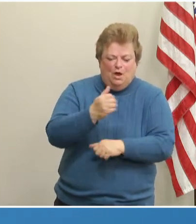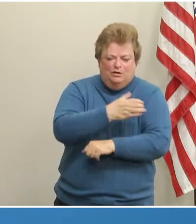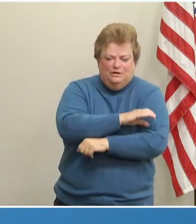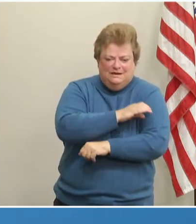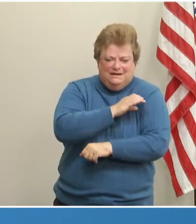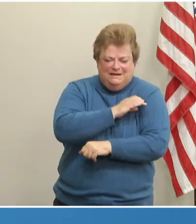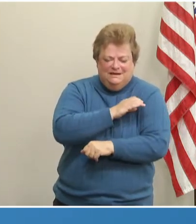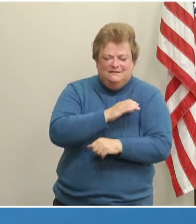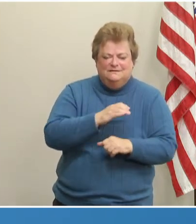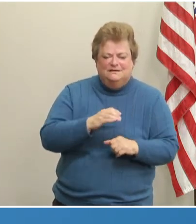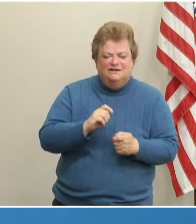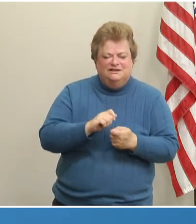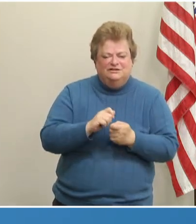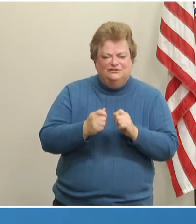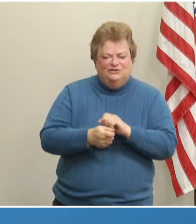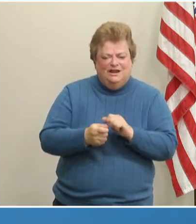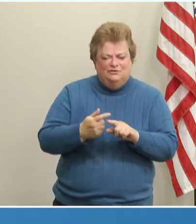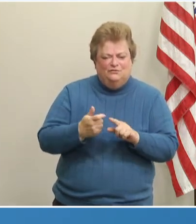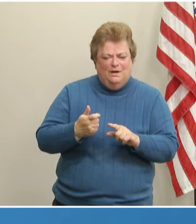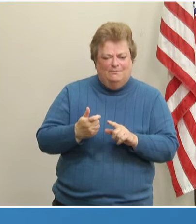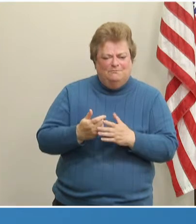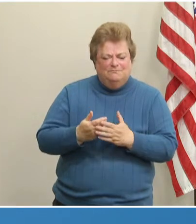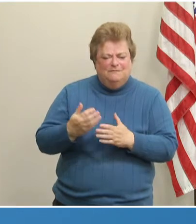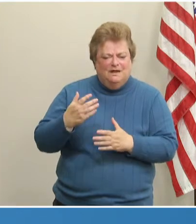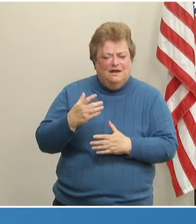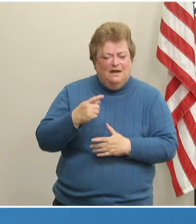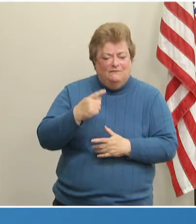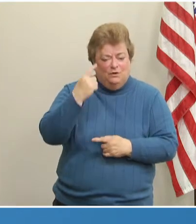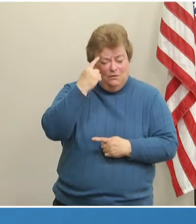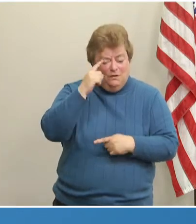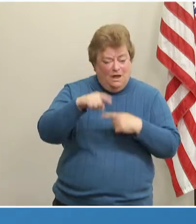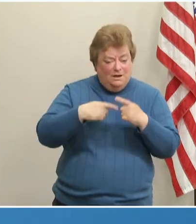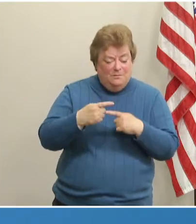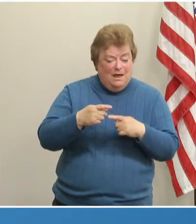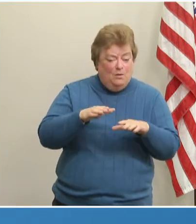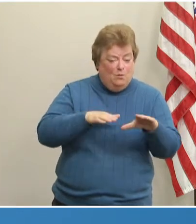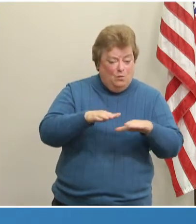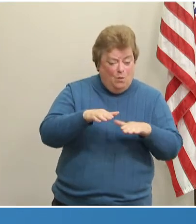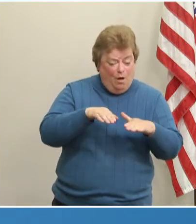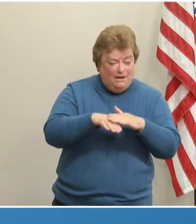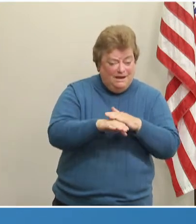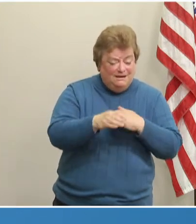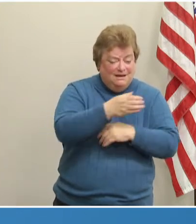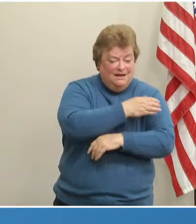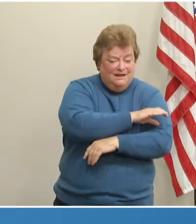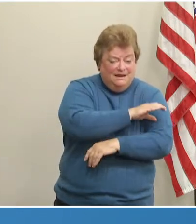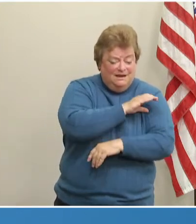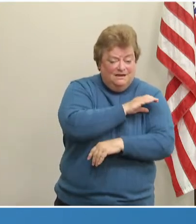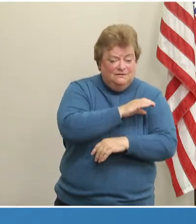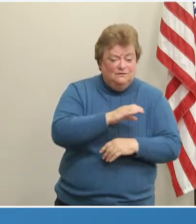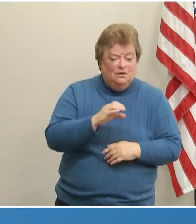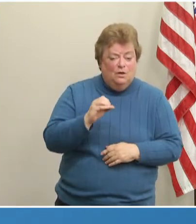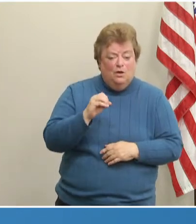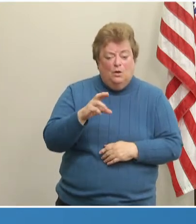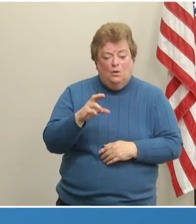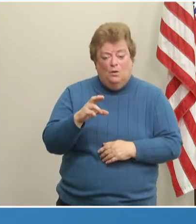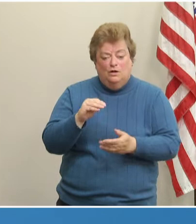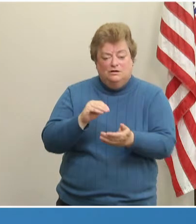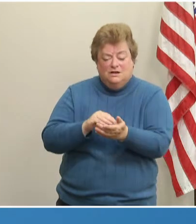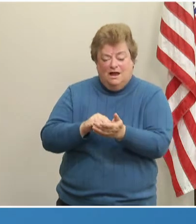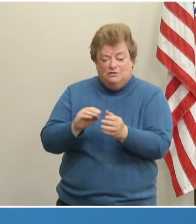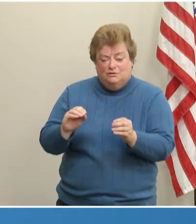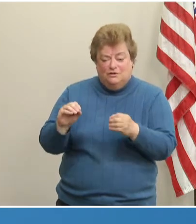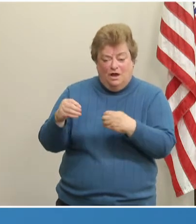a few weeks ago. Have you thought about doing things like walk-in clinics or getting physicians'